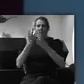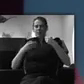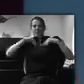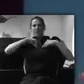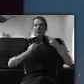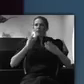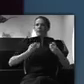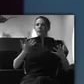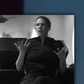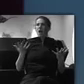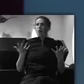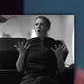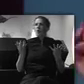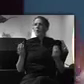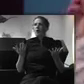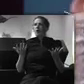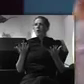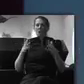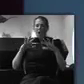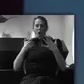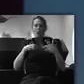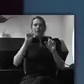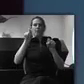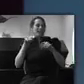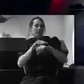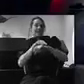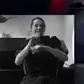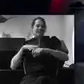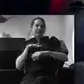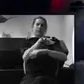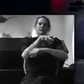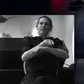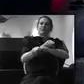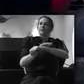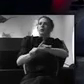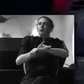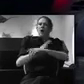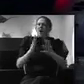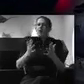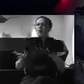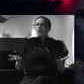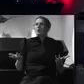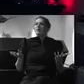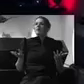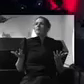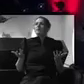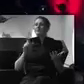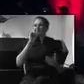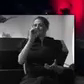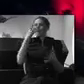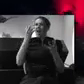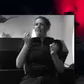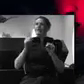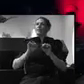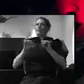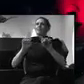your immune system knows how to respond properly? How does your immune system distinguish a good